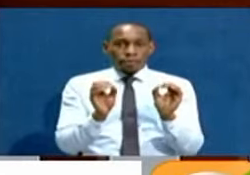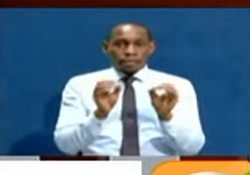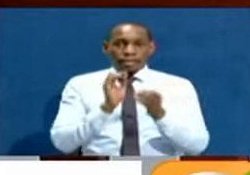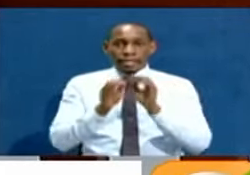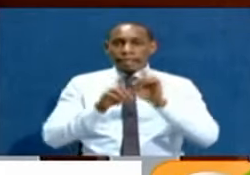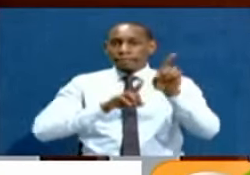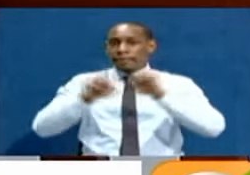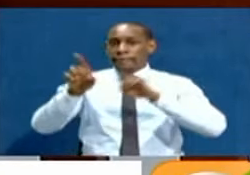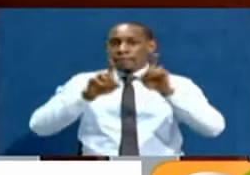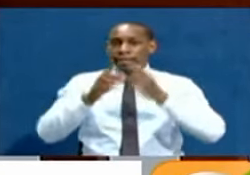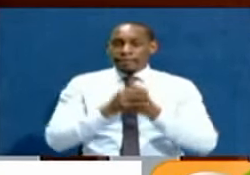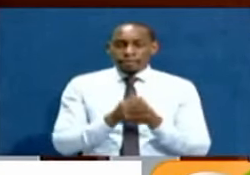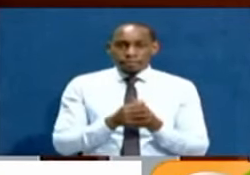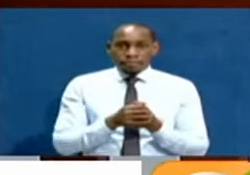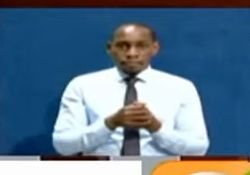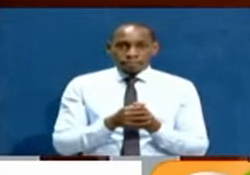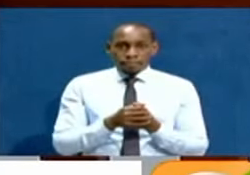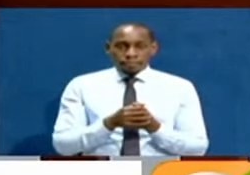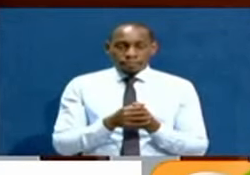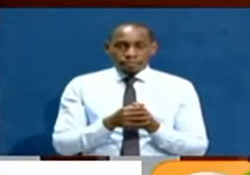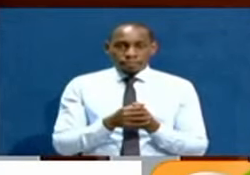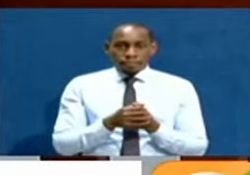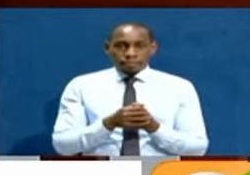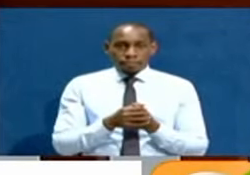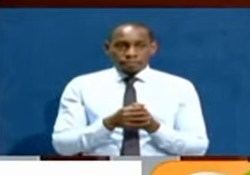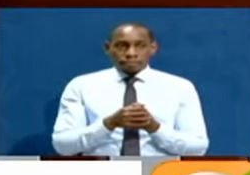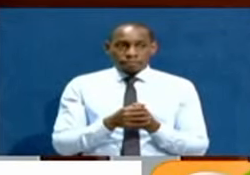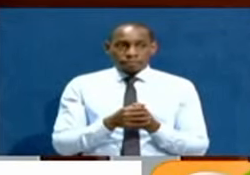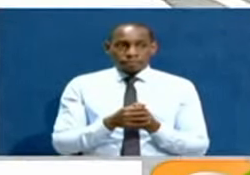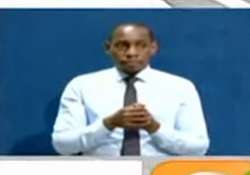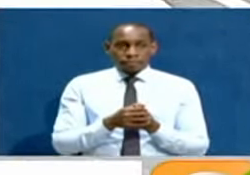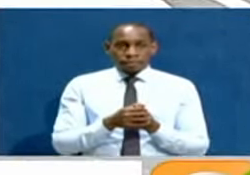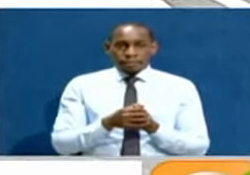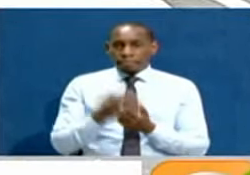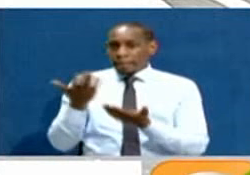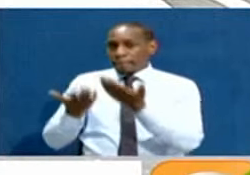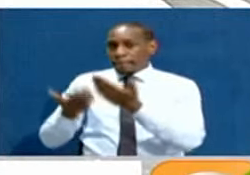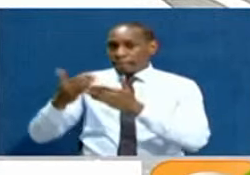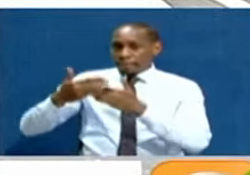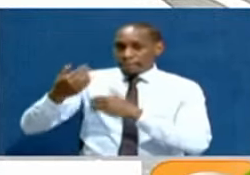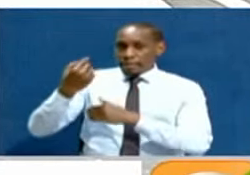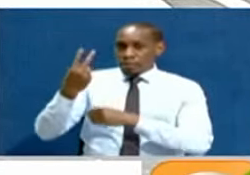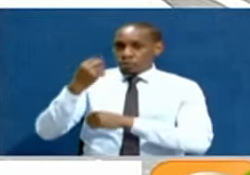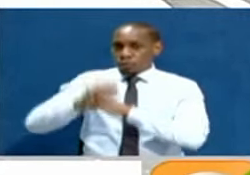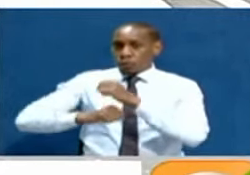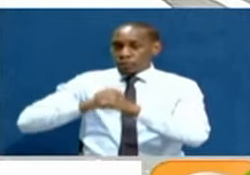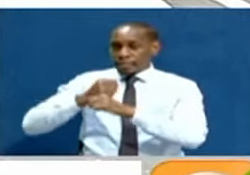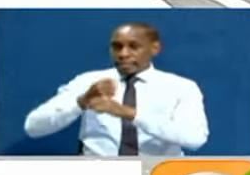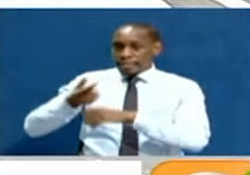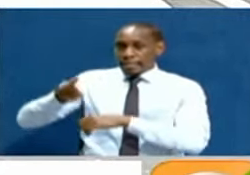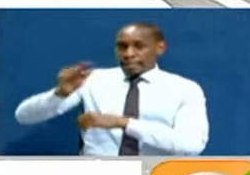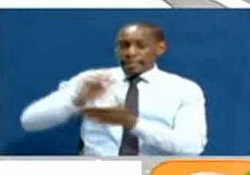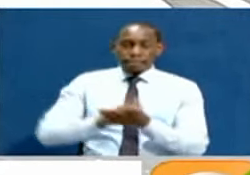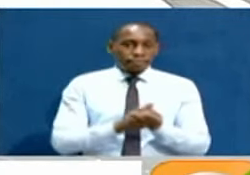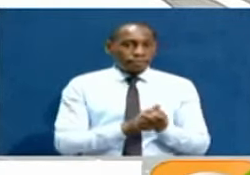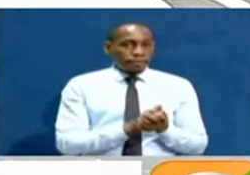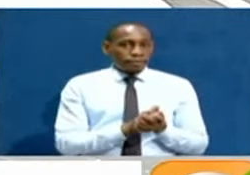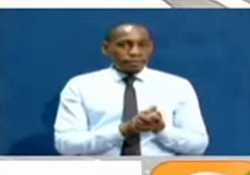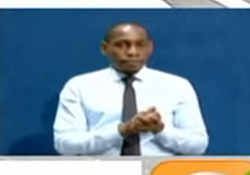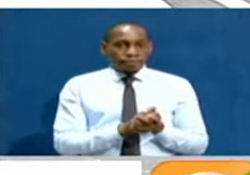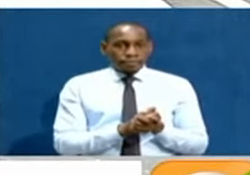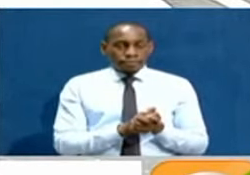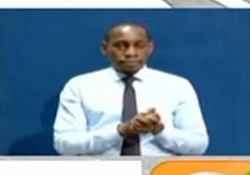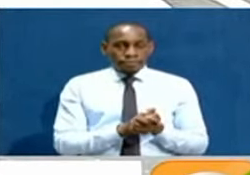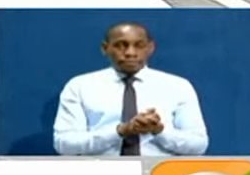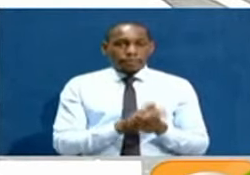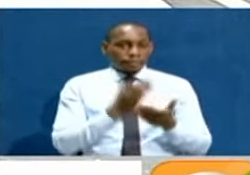who are traveling are dedicated travelers, for sure. So we're looking at another maybe 2 years plus. At least, I think 2 years. I think it will take